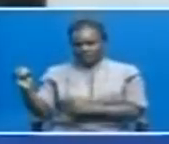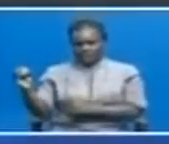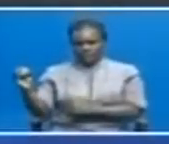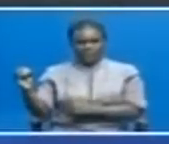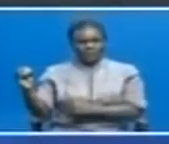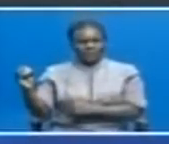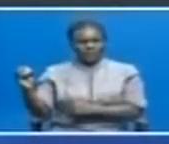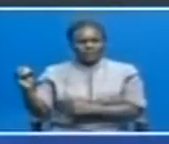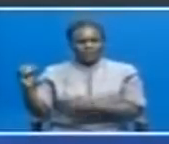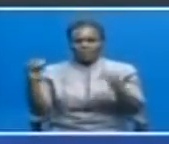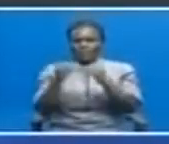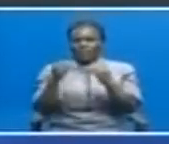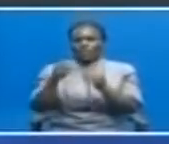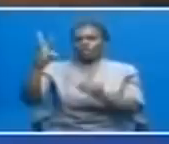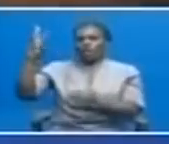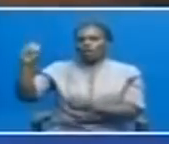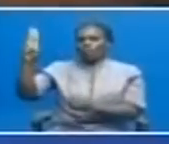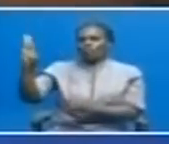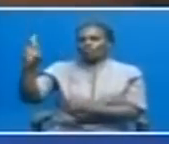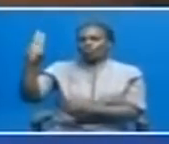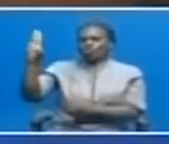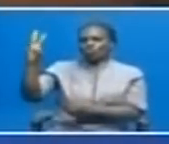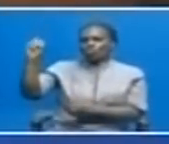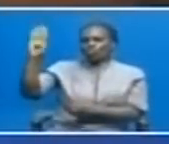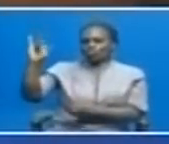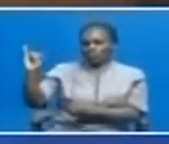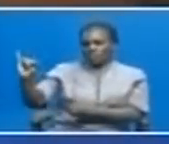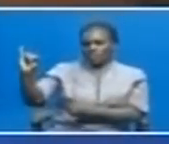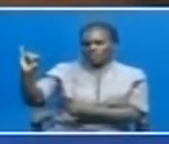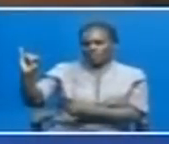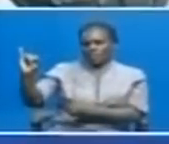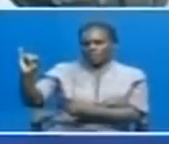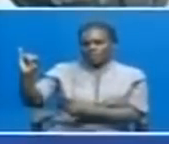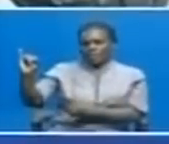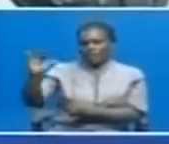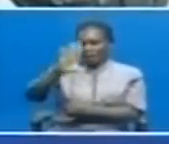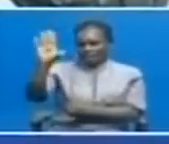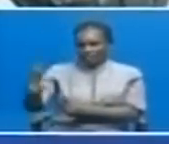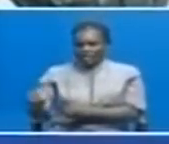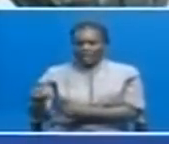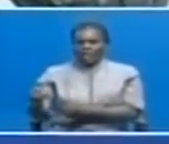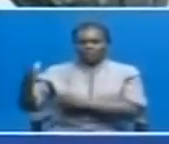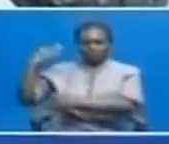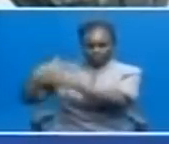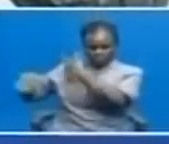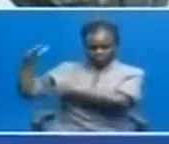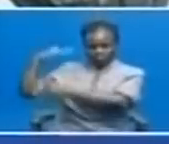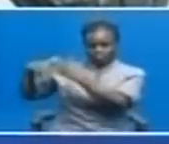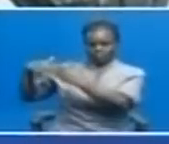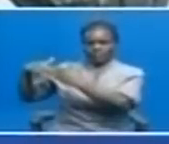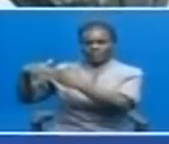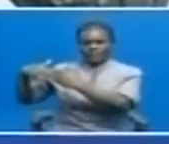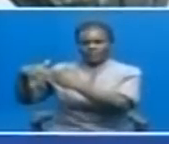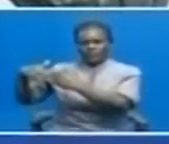Nairobi. That's when the two of us finally set up African Heritage, which was the first Pan-African